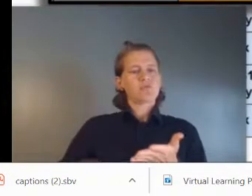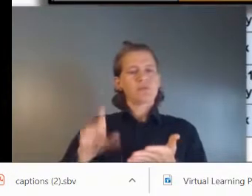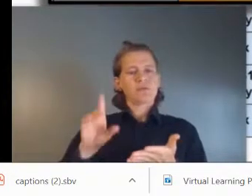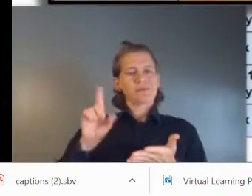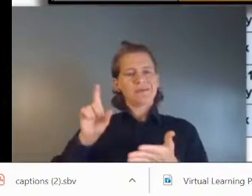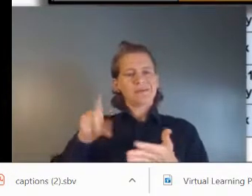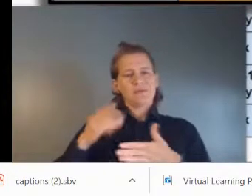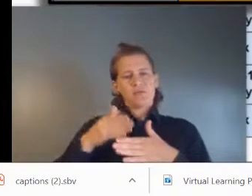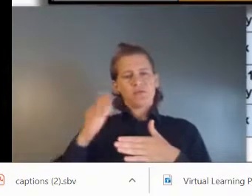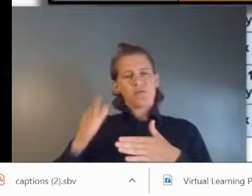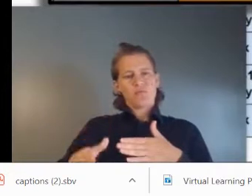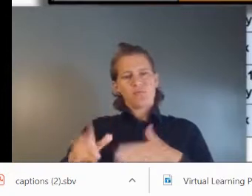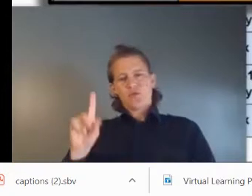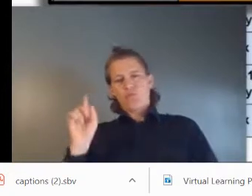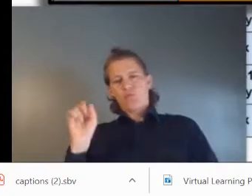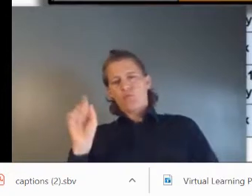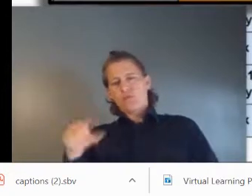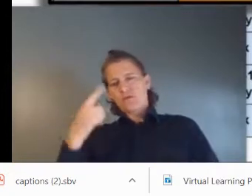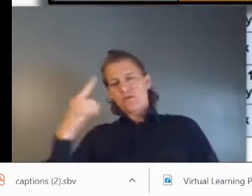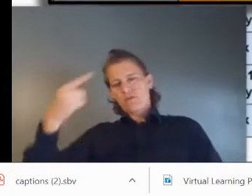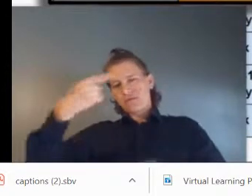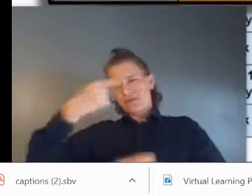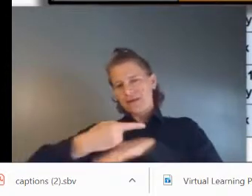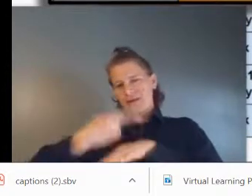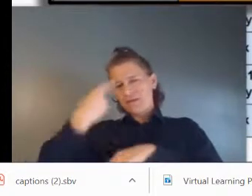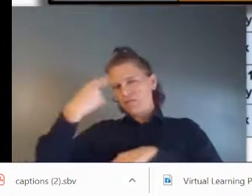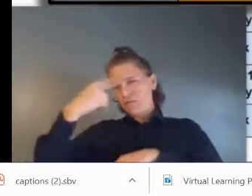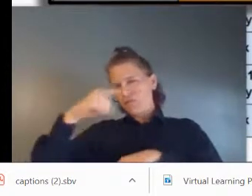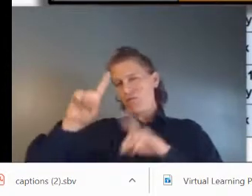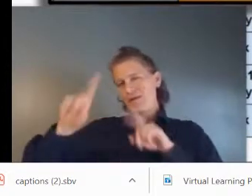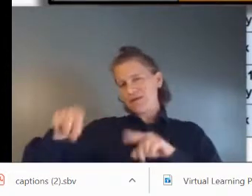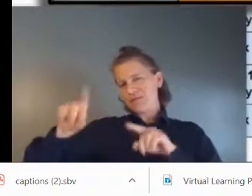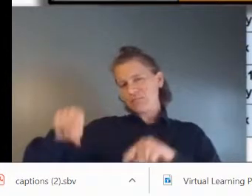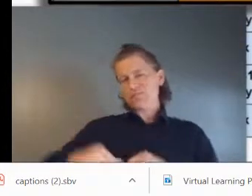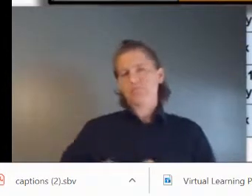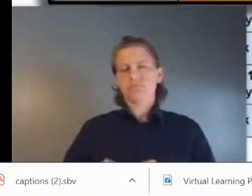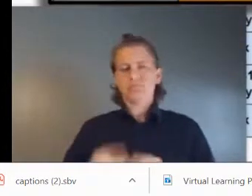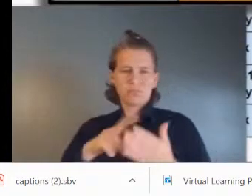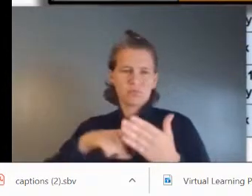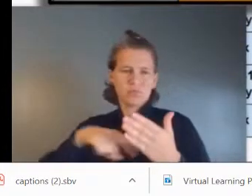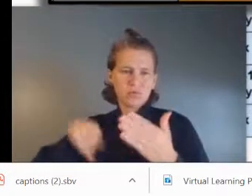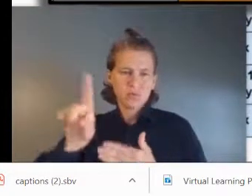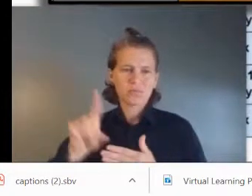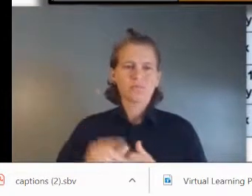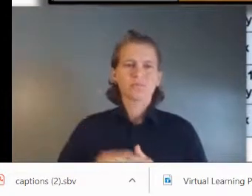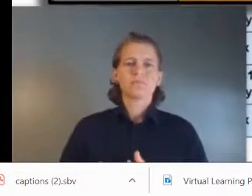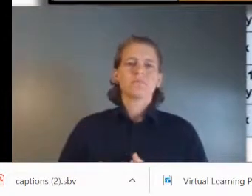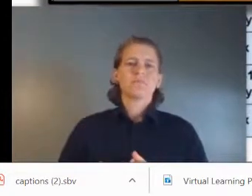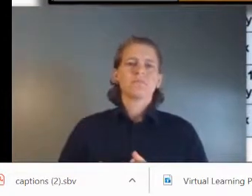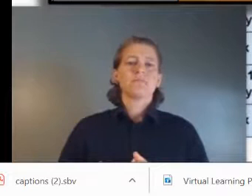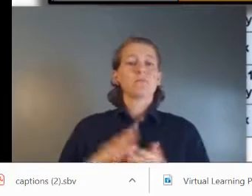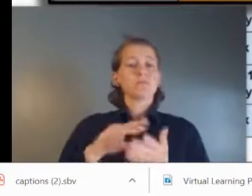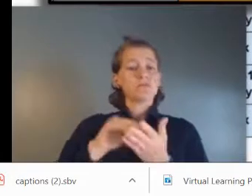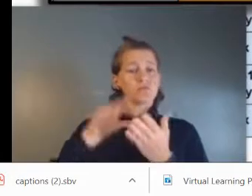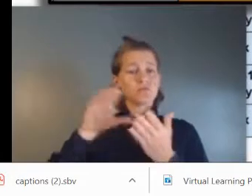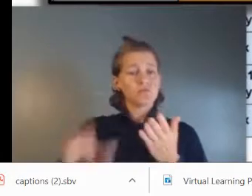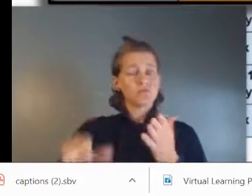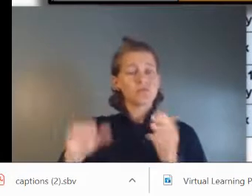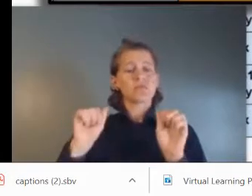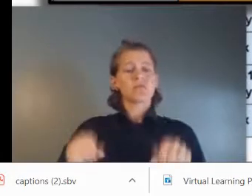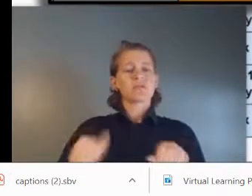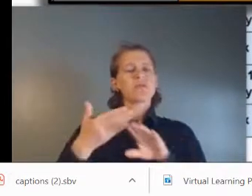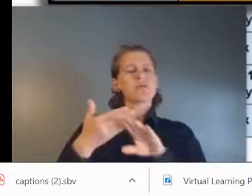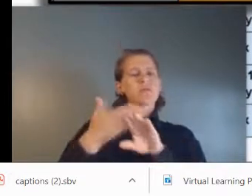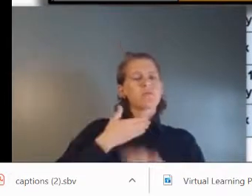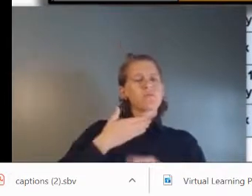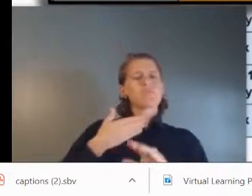Any meetings associated with Wellness Wednesday may be done by video conferencing. Students may also view pre-recorded